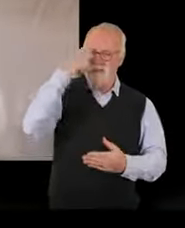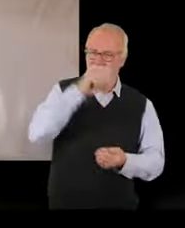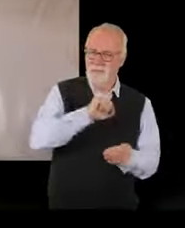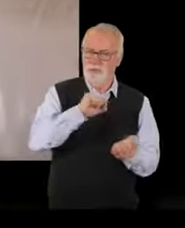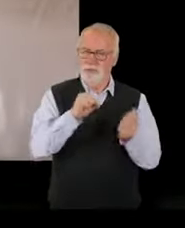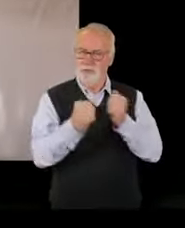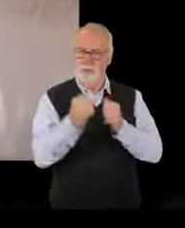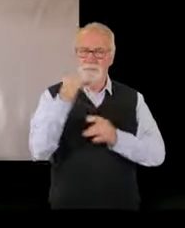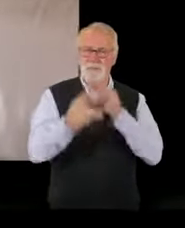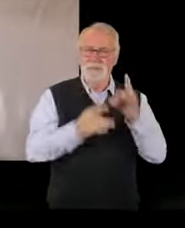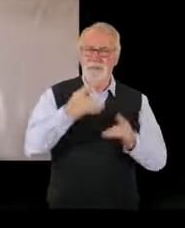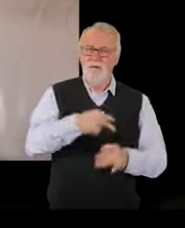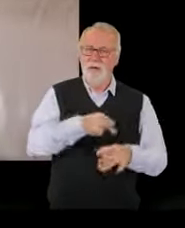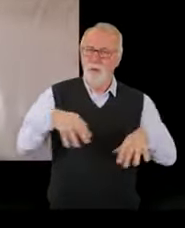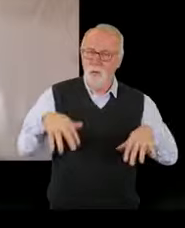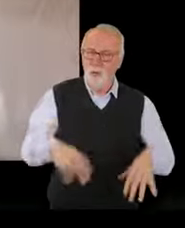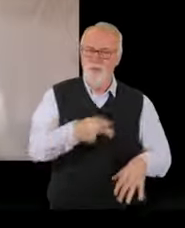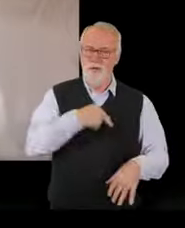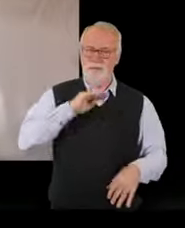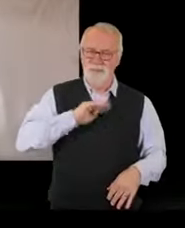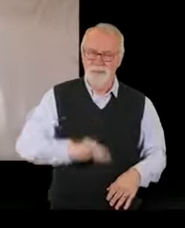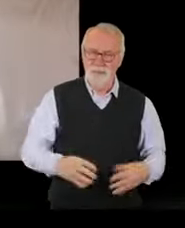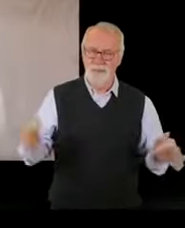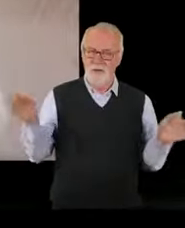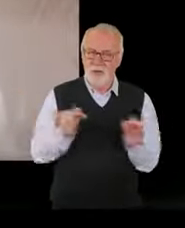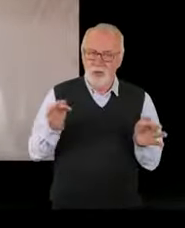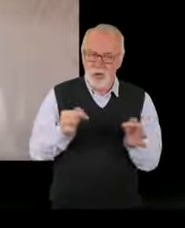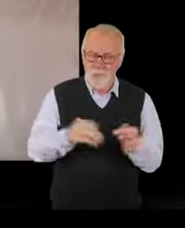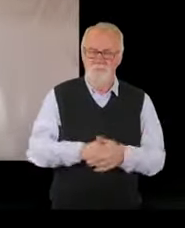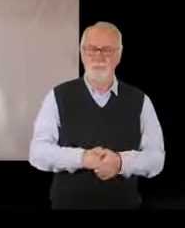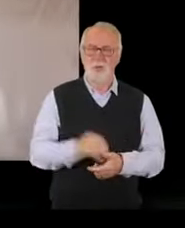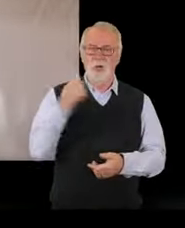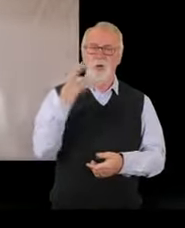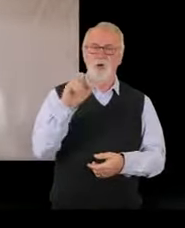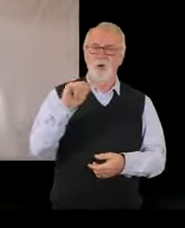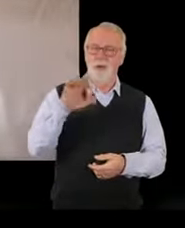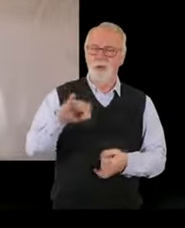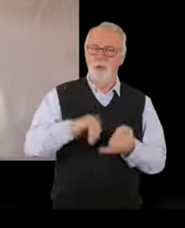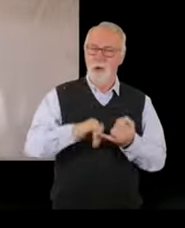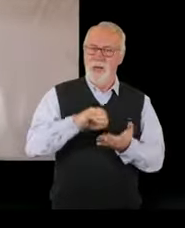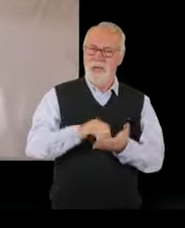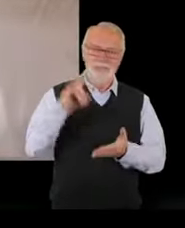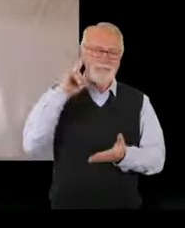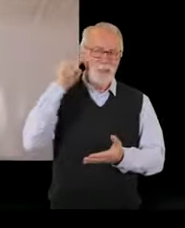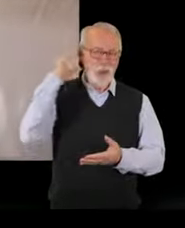sight is a very difficult transition. It makes you very lonely, very depressed,